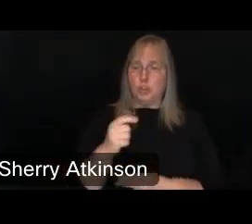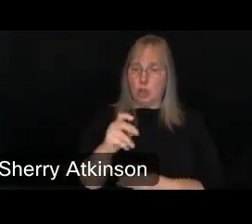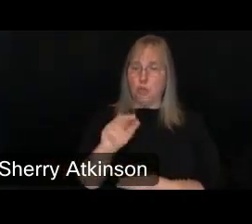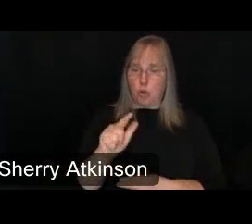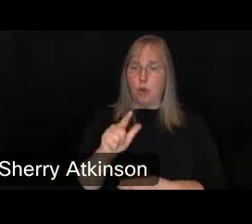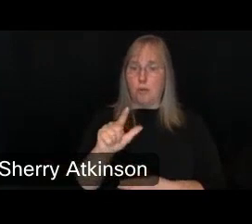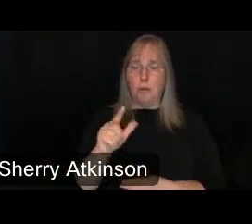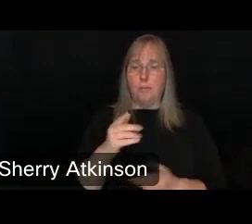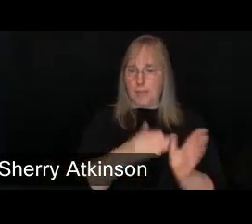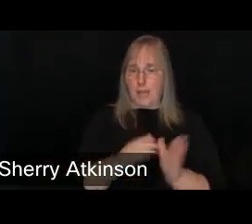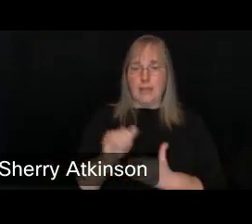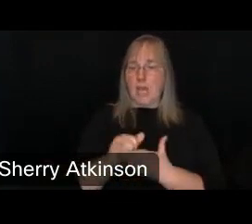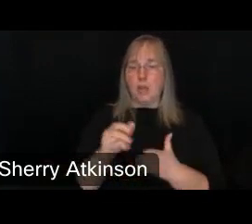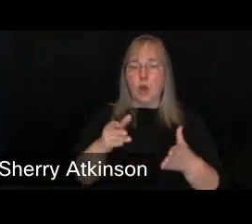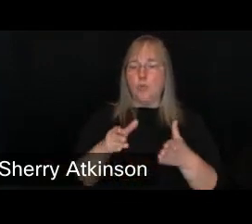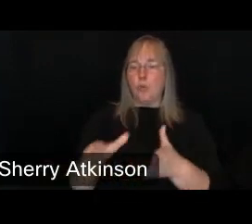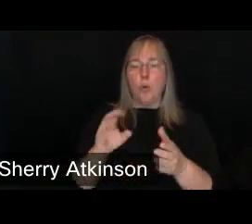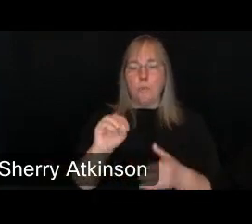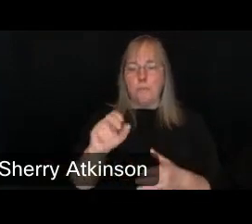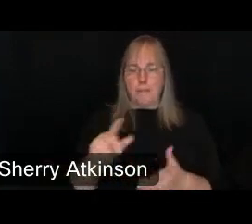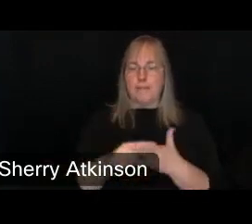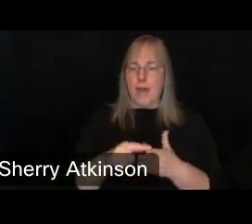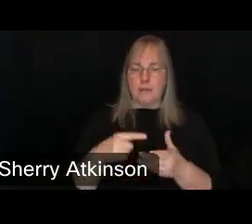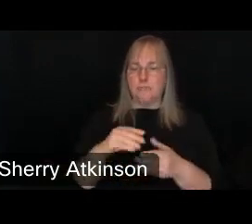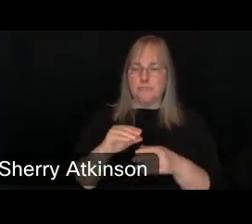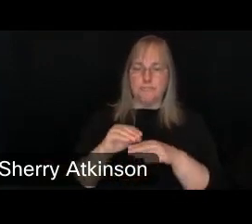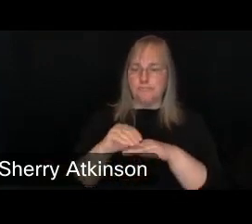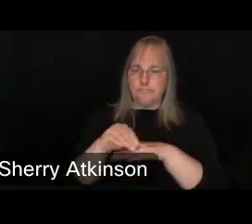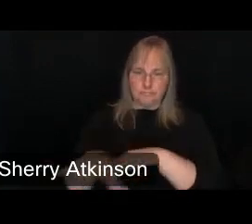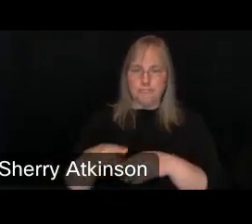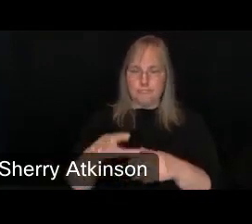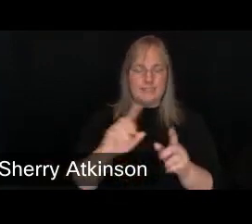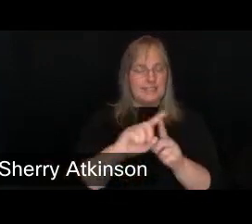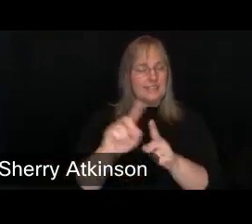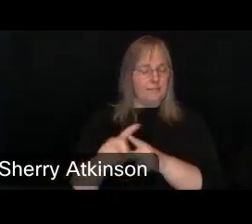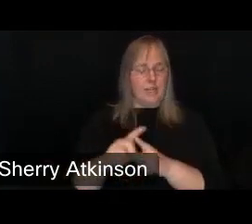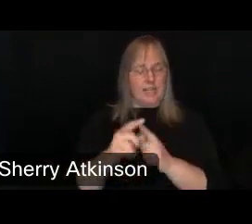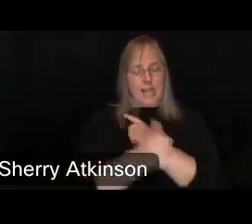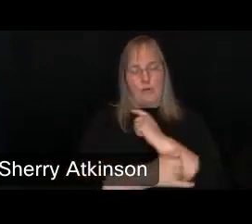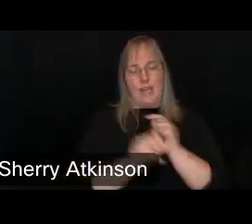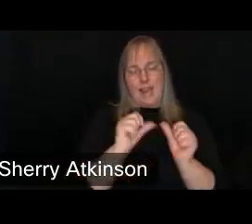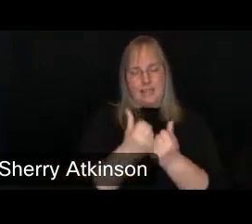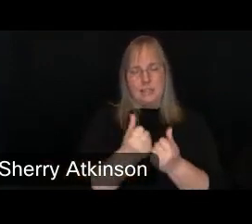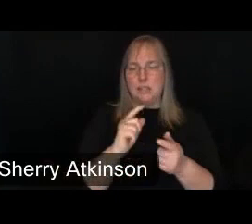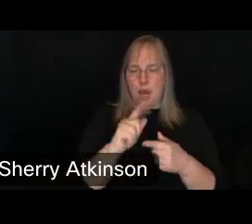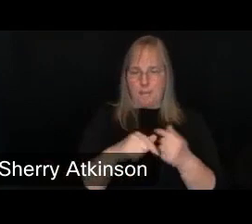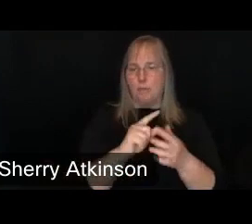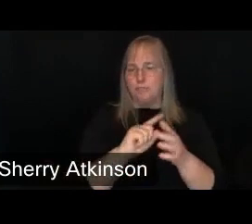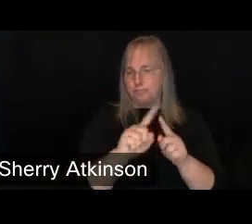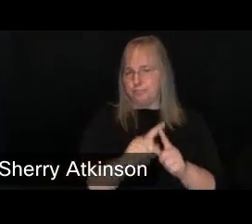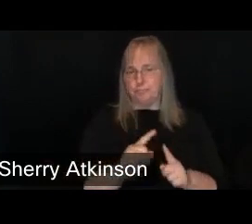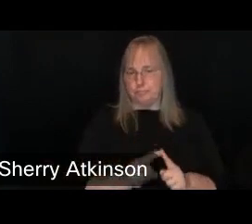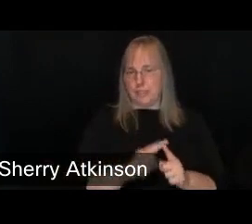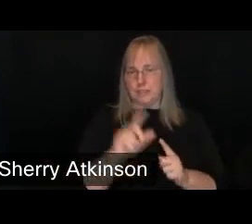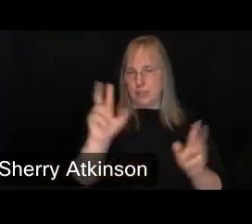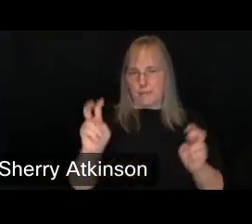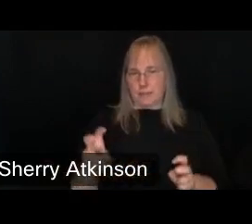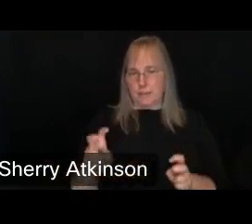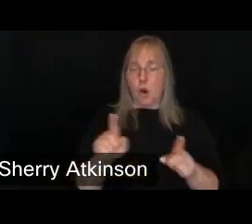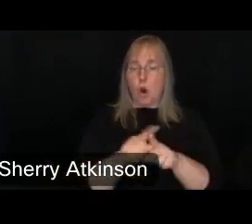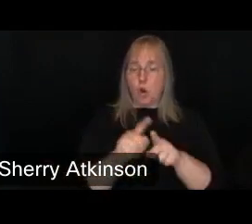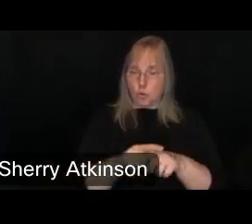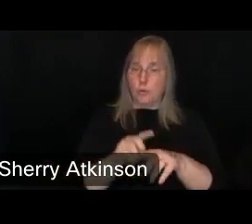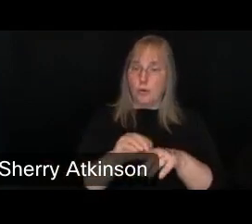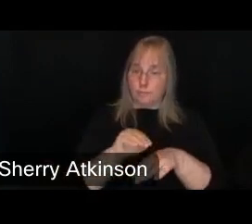gives direction to multiple county agencies about various topics, such as those that I just mentioned, but it also helps inform various